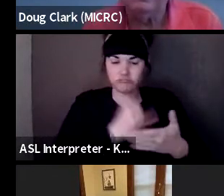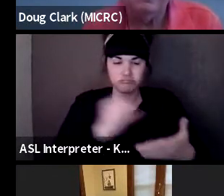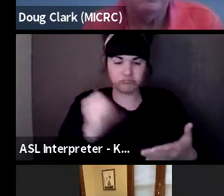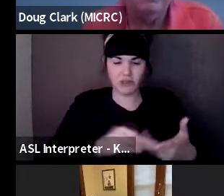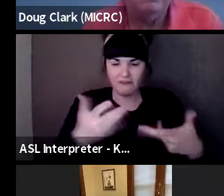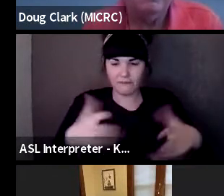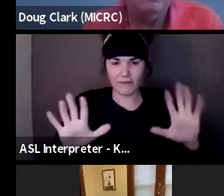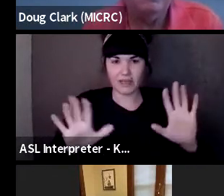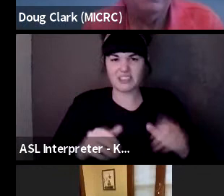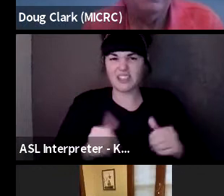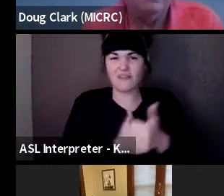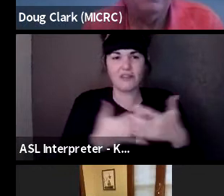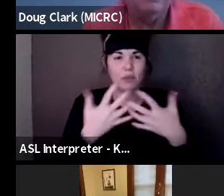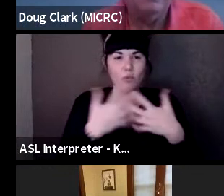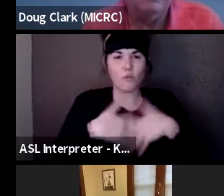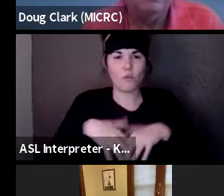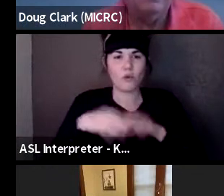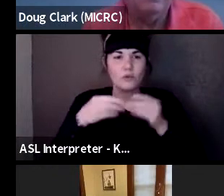about you?